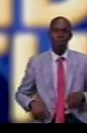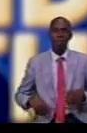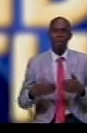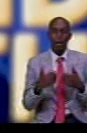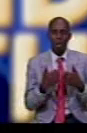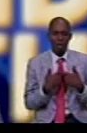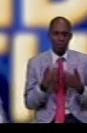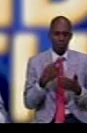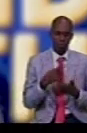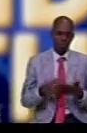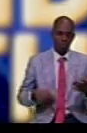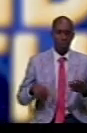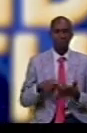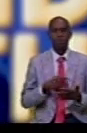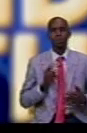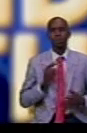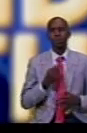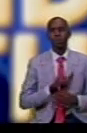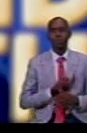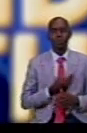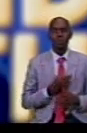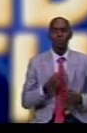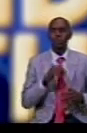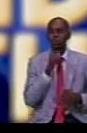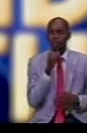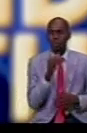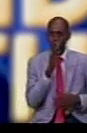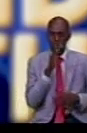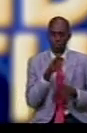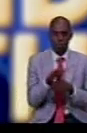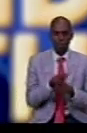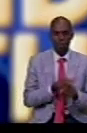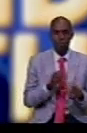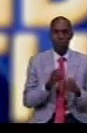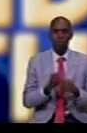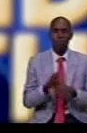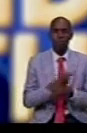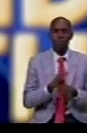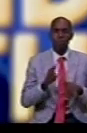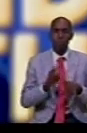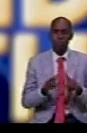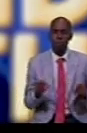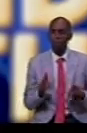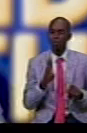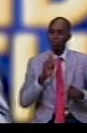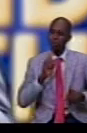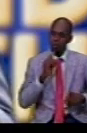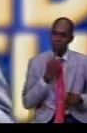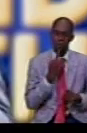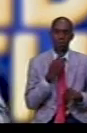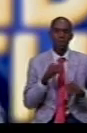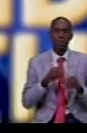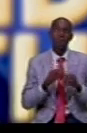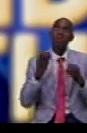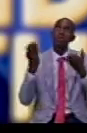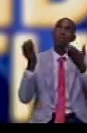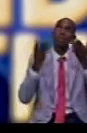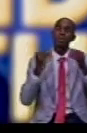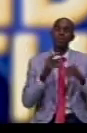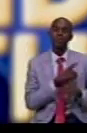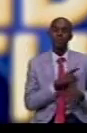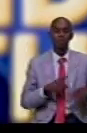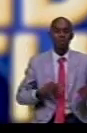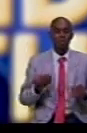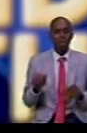has corrected us upon. Be not slothful in business, but be fervent in spirit, serving the Lord. Any temptation that